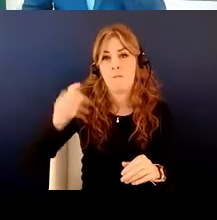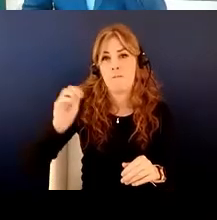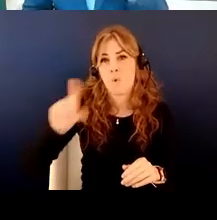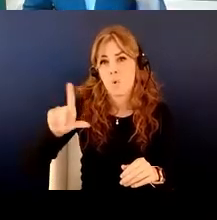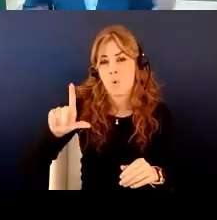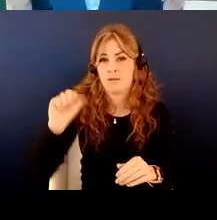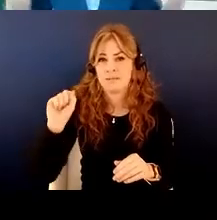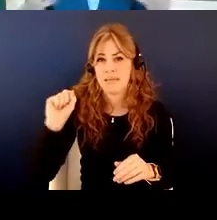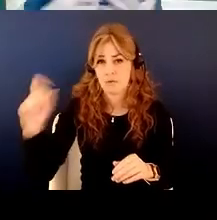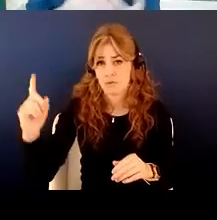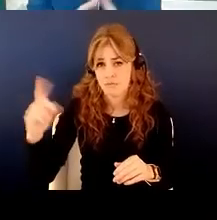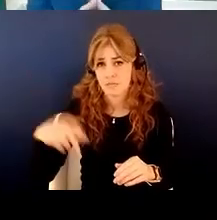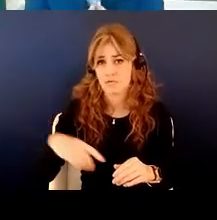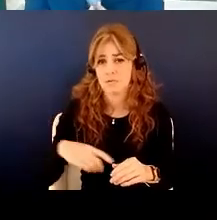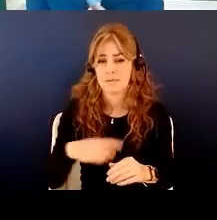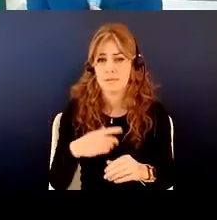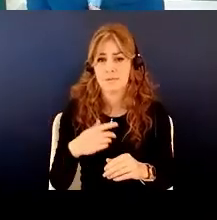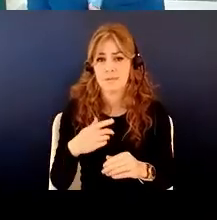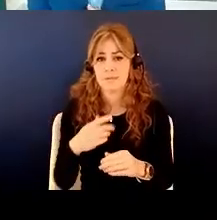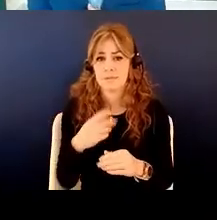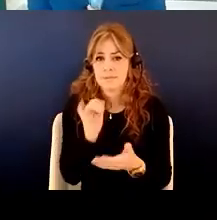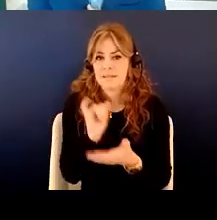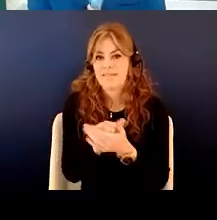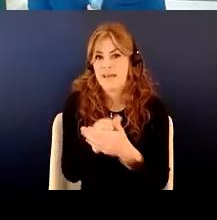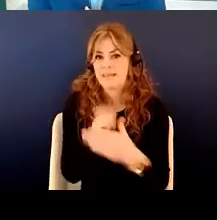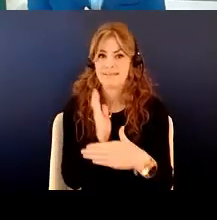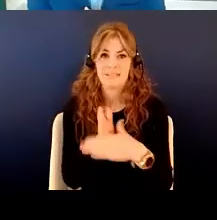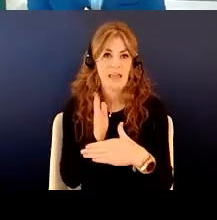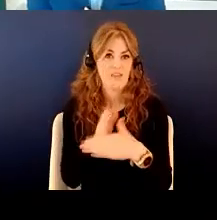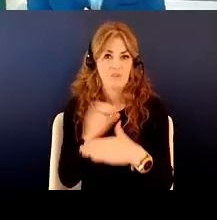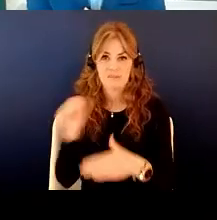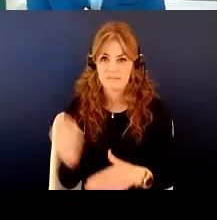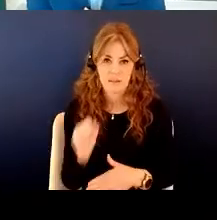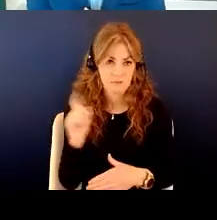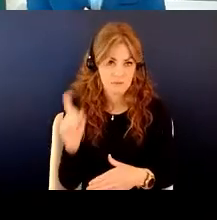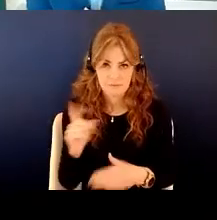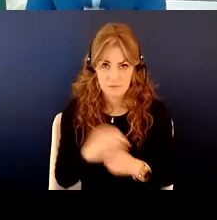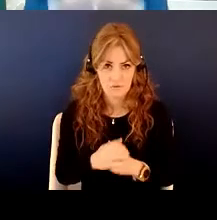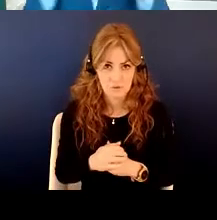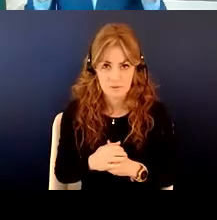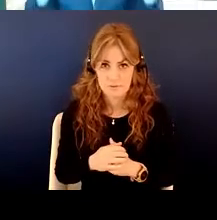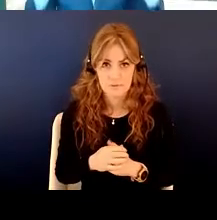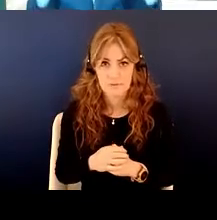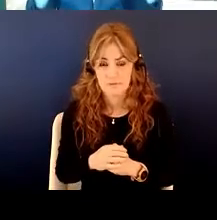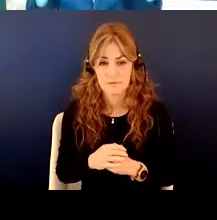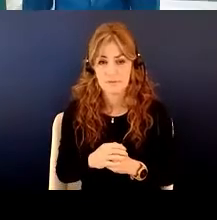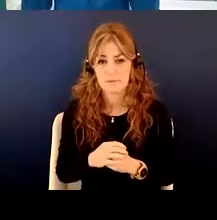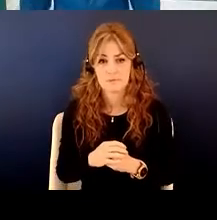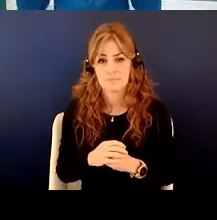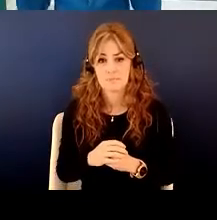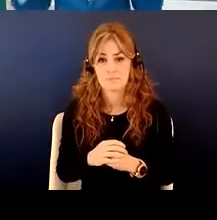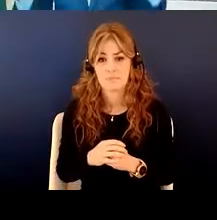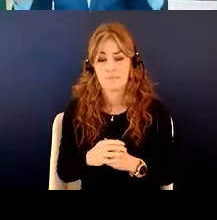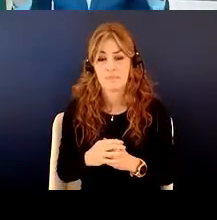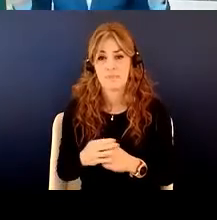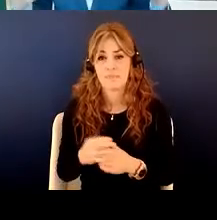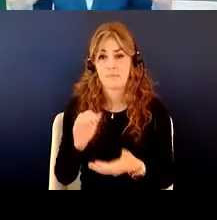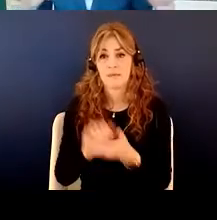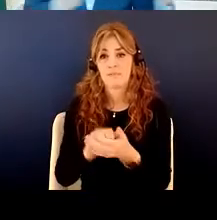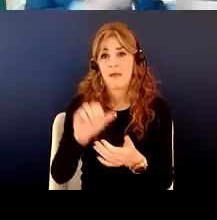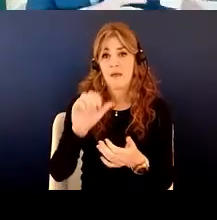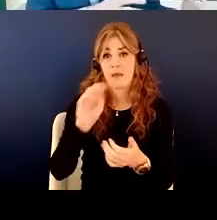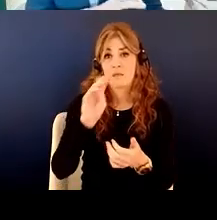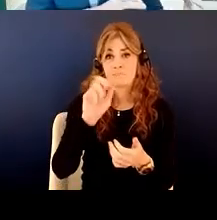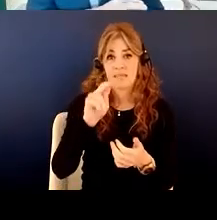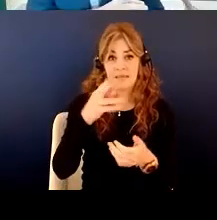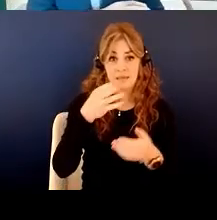is just basically an average standard deviation. So we're taking that mean difference,